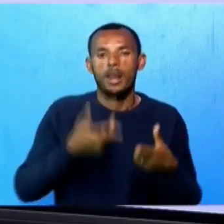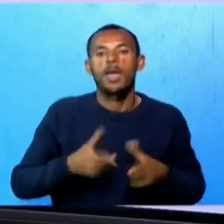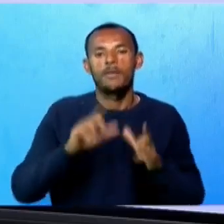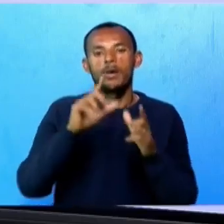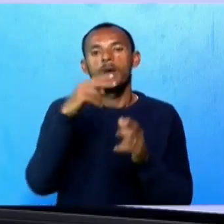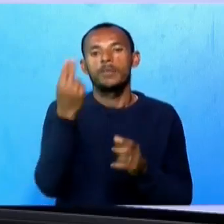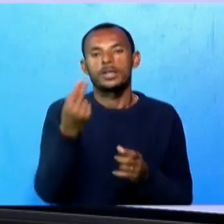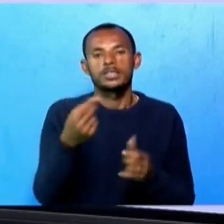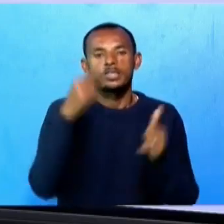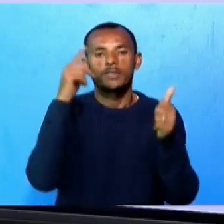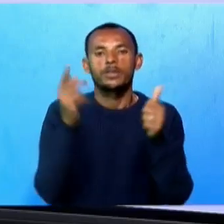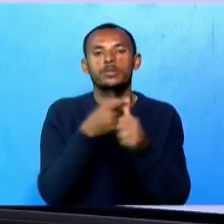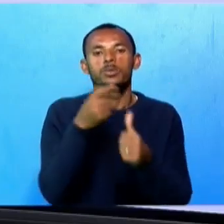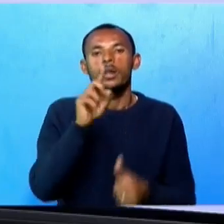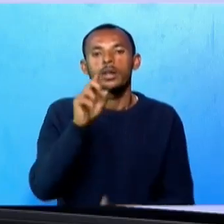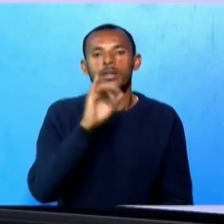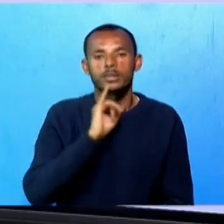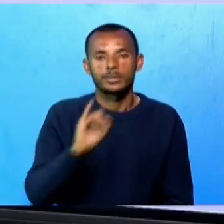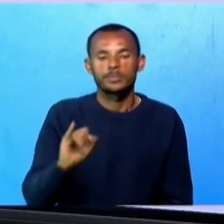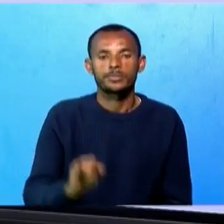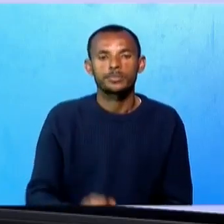applications. The first one is